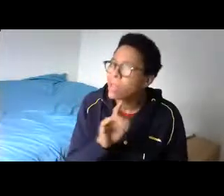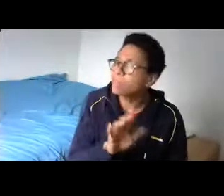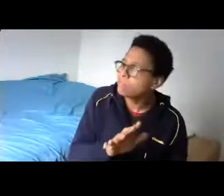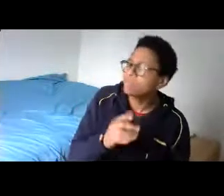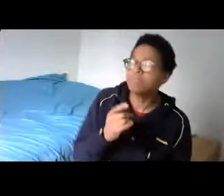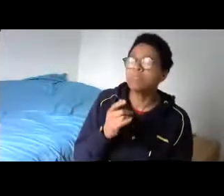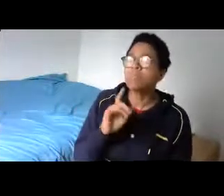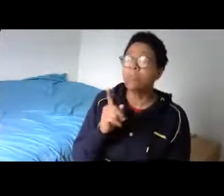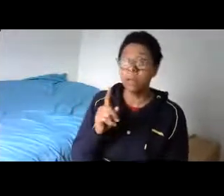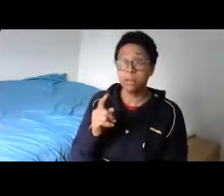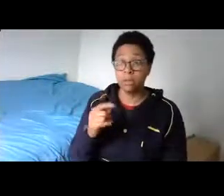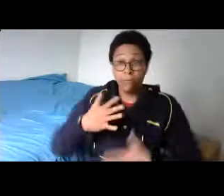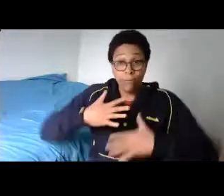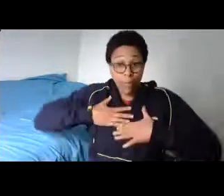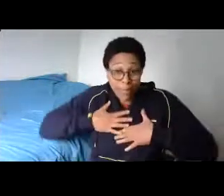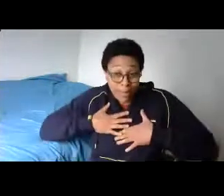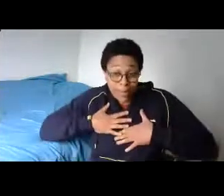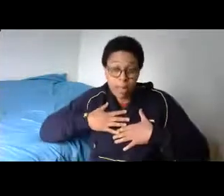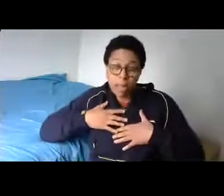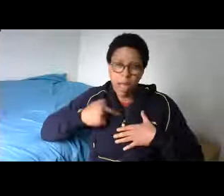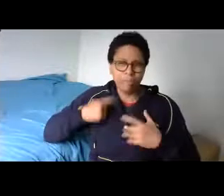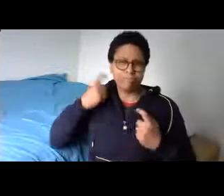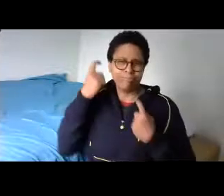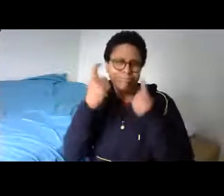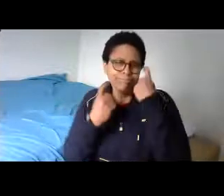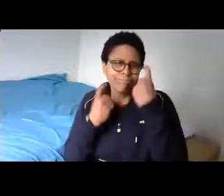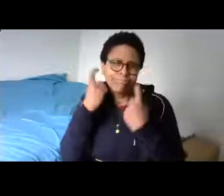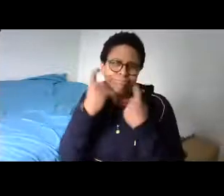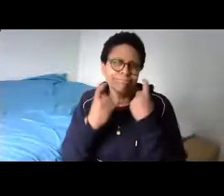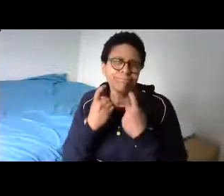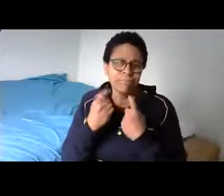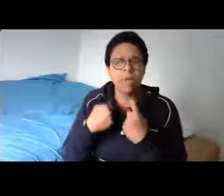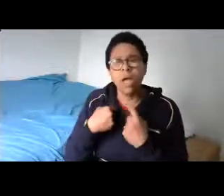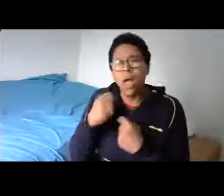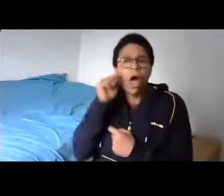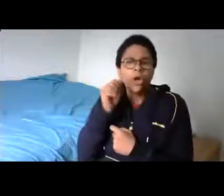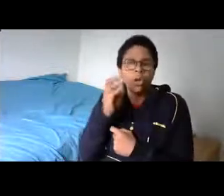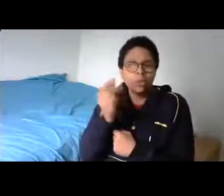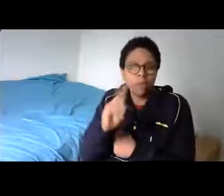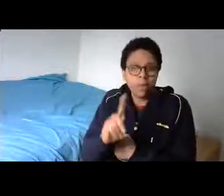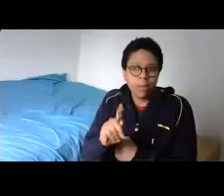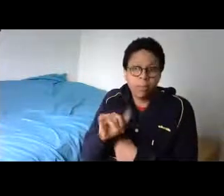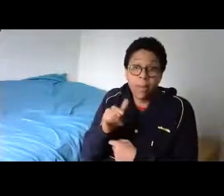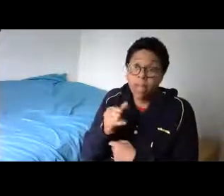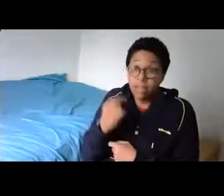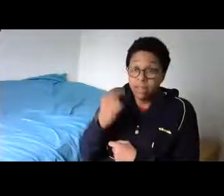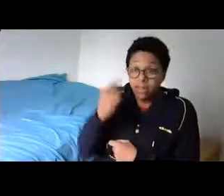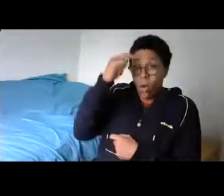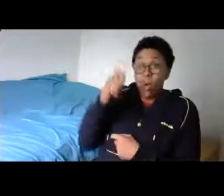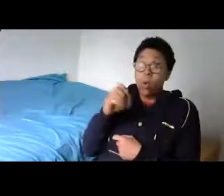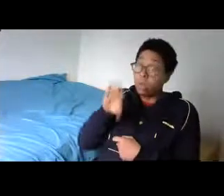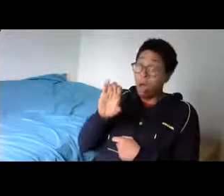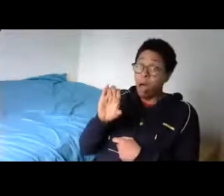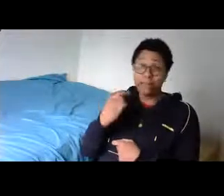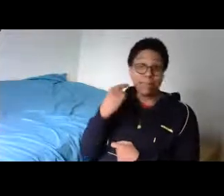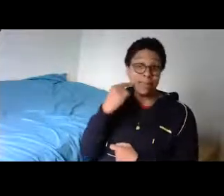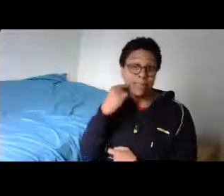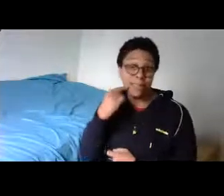me personally, although I appreciate that some people might find it easier to use a prepaid card because you don't have